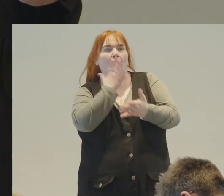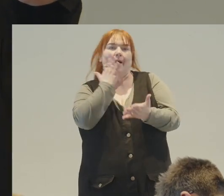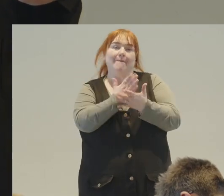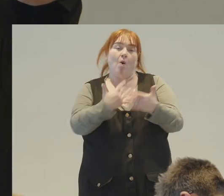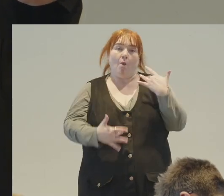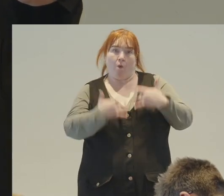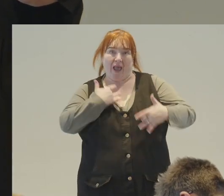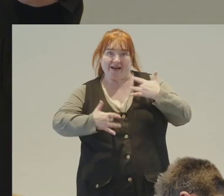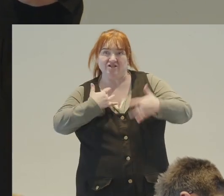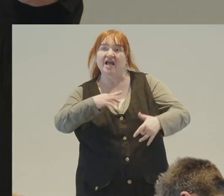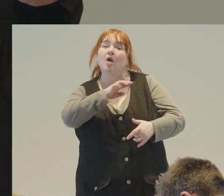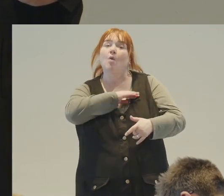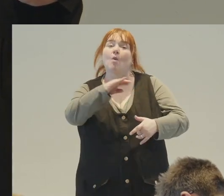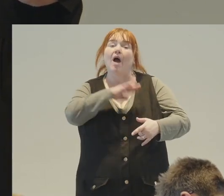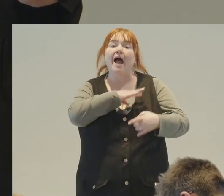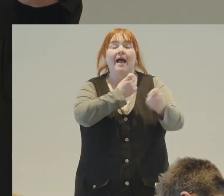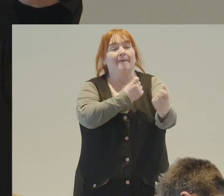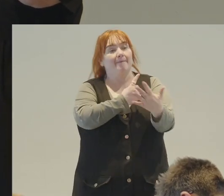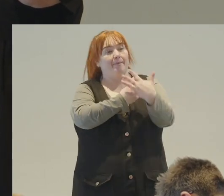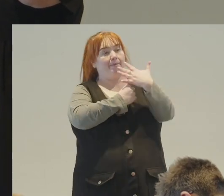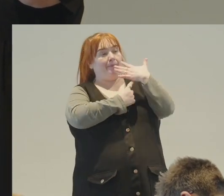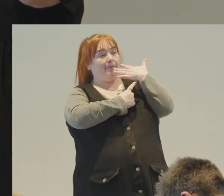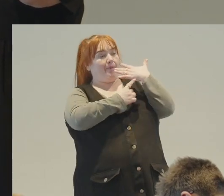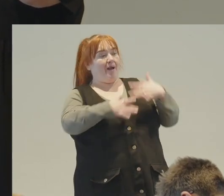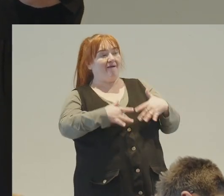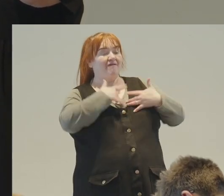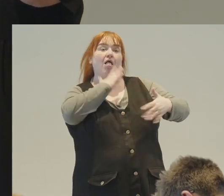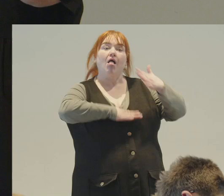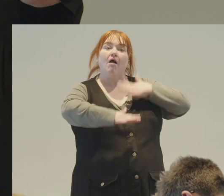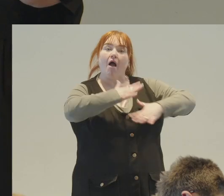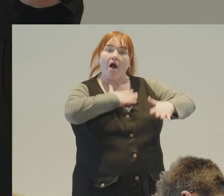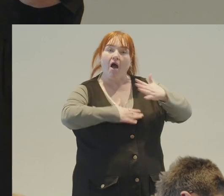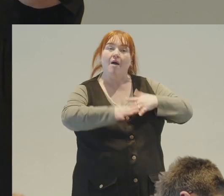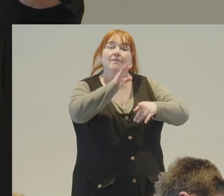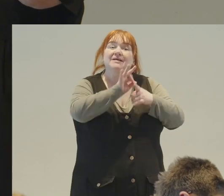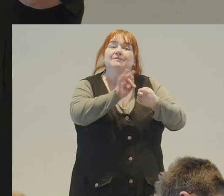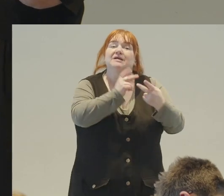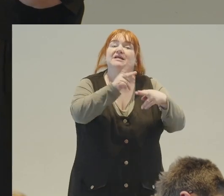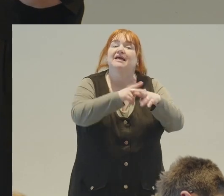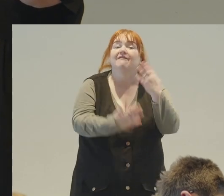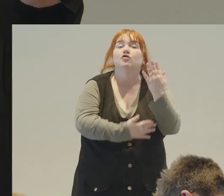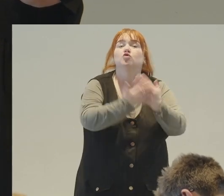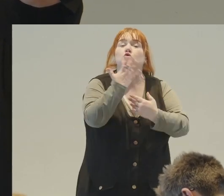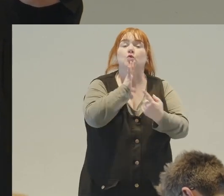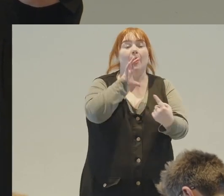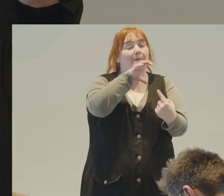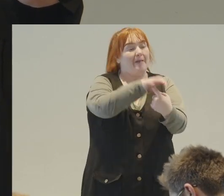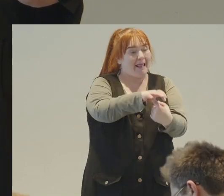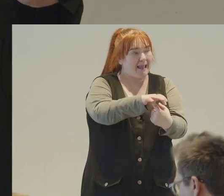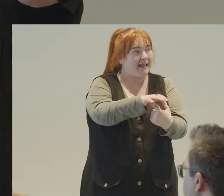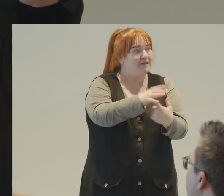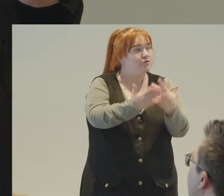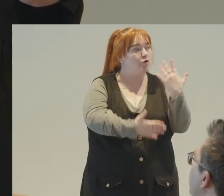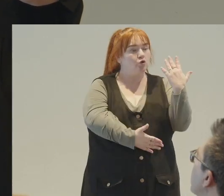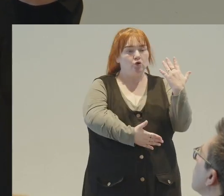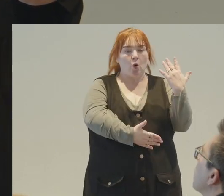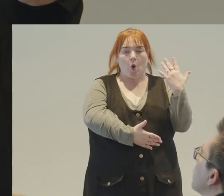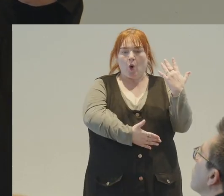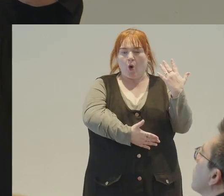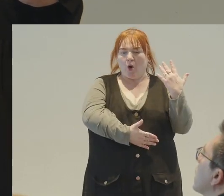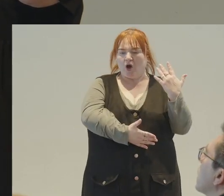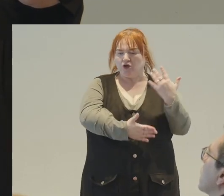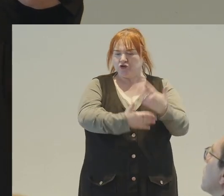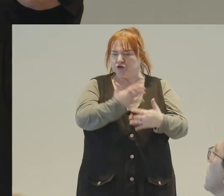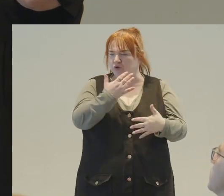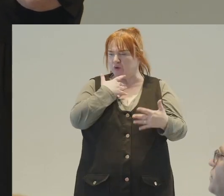feel nice and calm, especially if it's a new place or, we're meeting someone new. Creative support could be there to